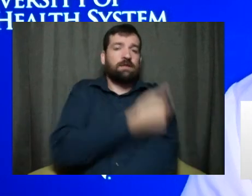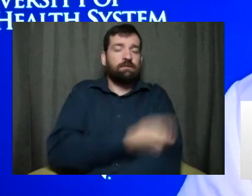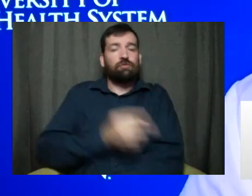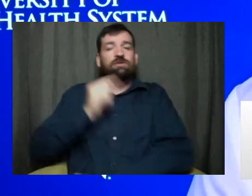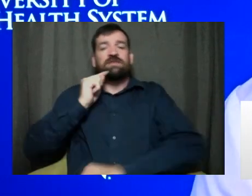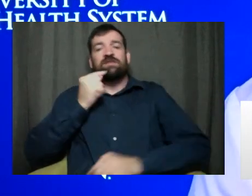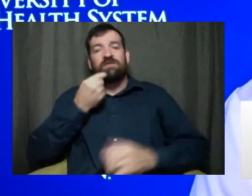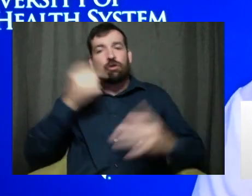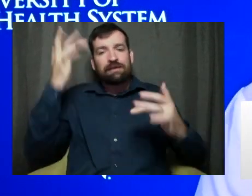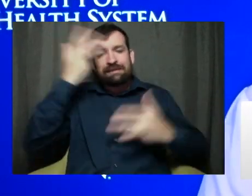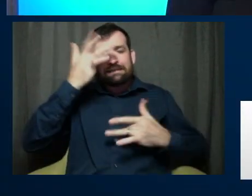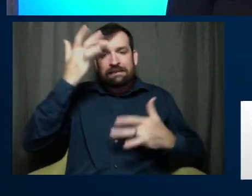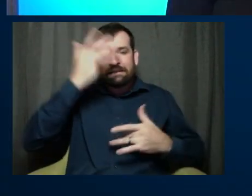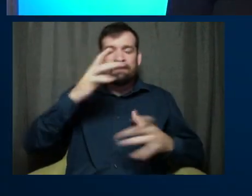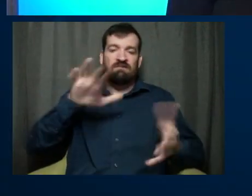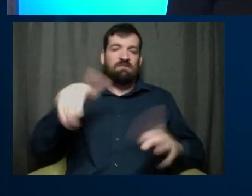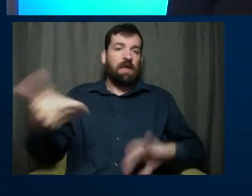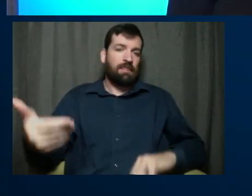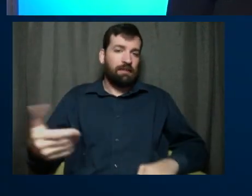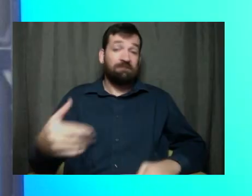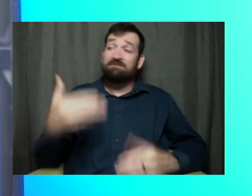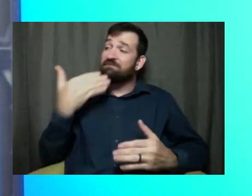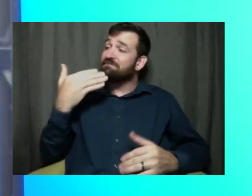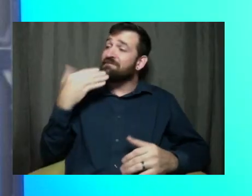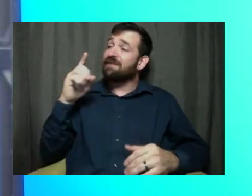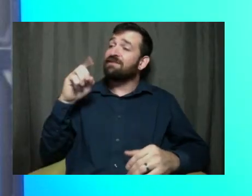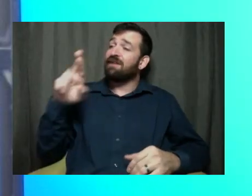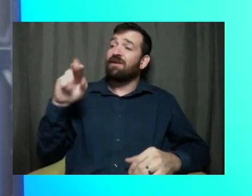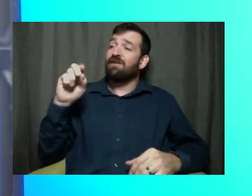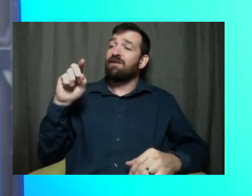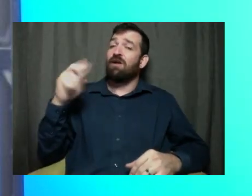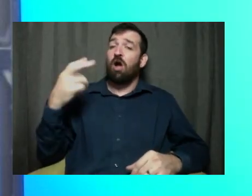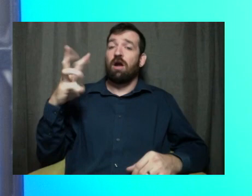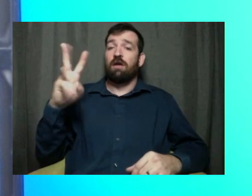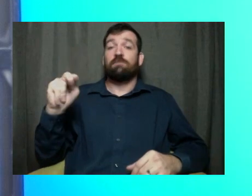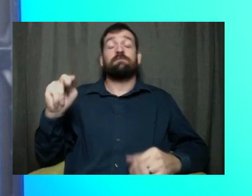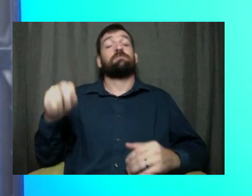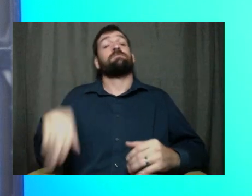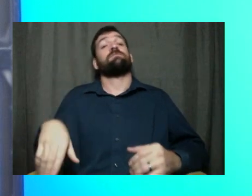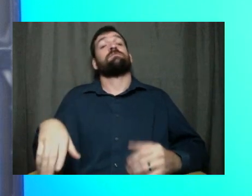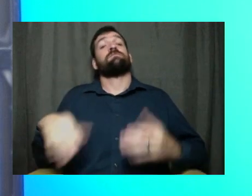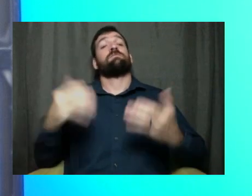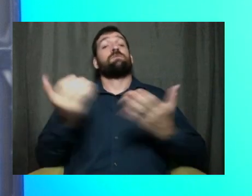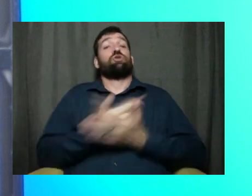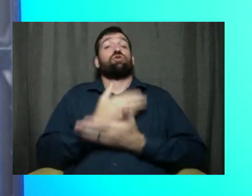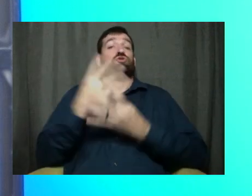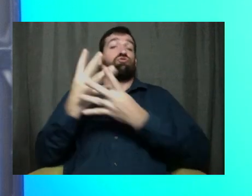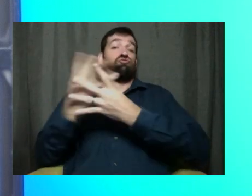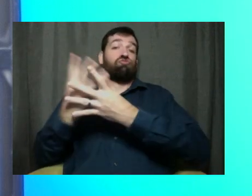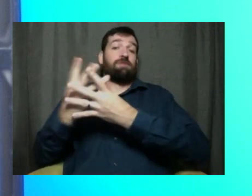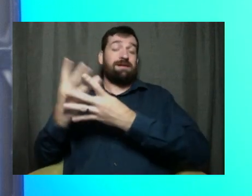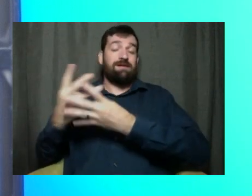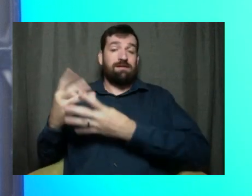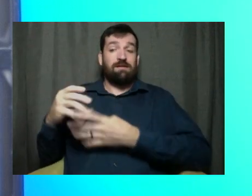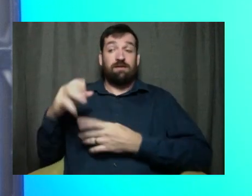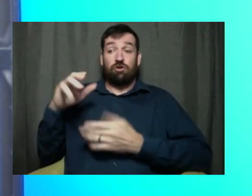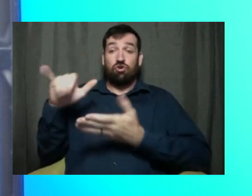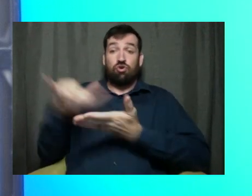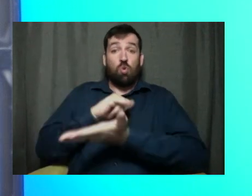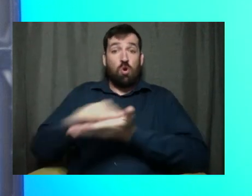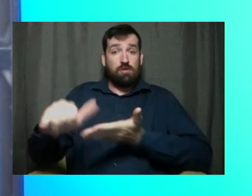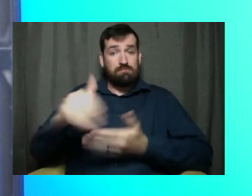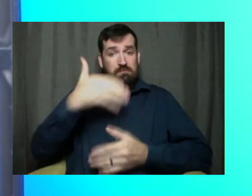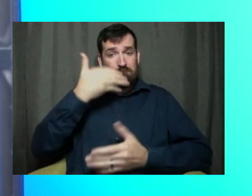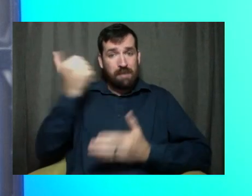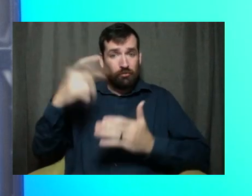if you are up to date with that. Doc Hock, thanks for the update. Newborn screening in New York is leading to better outcomes for babies diagnosed